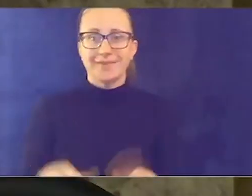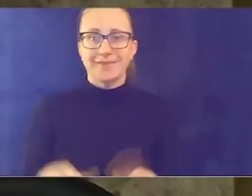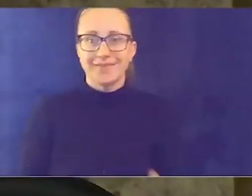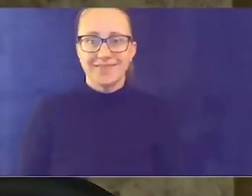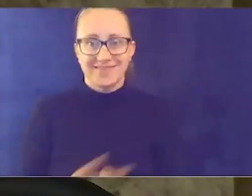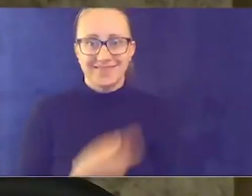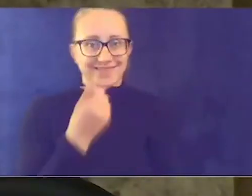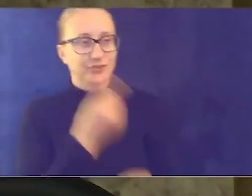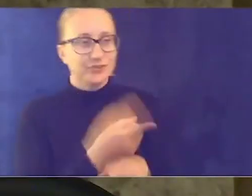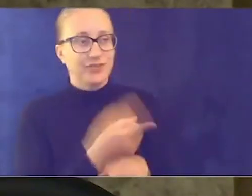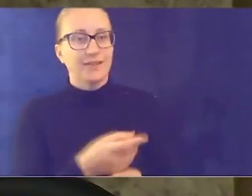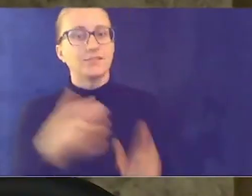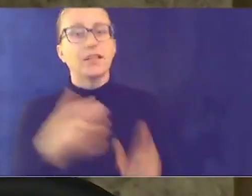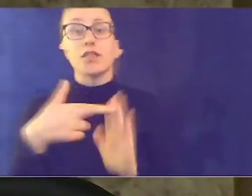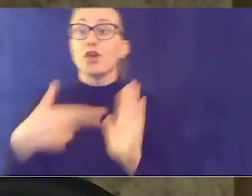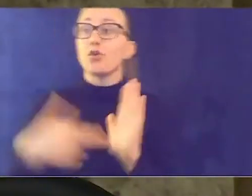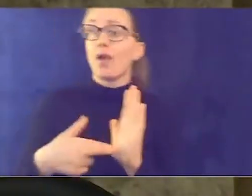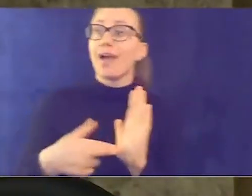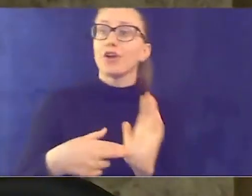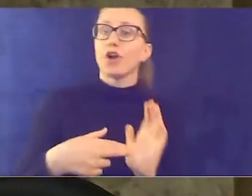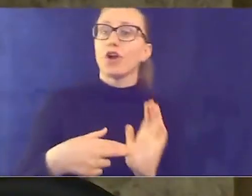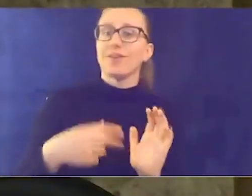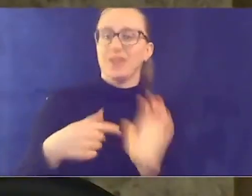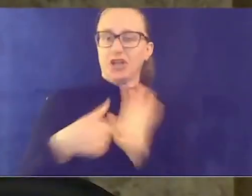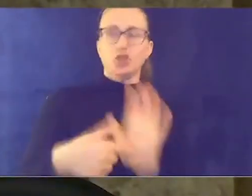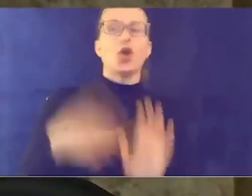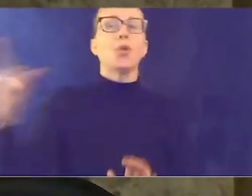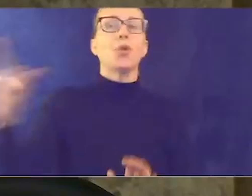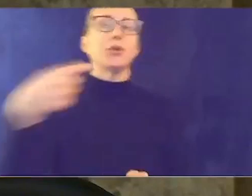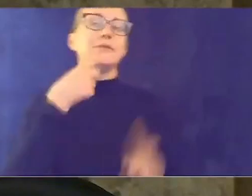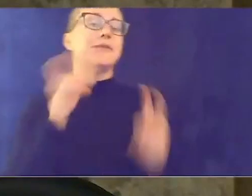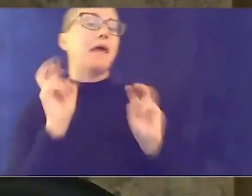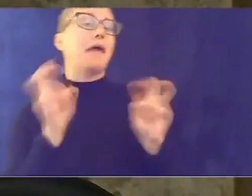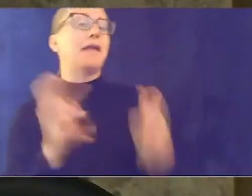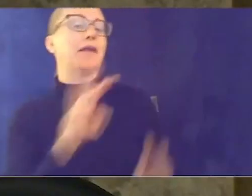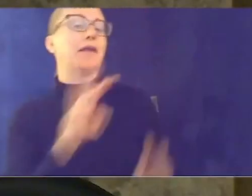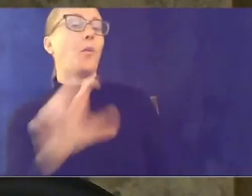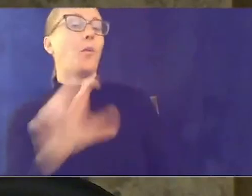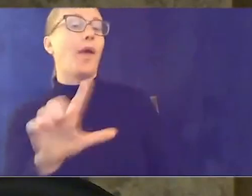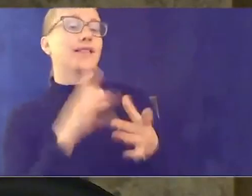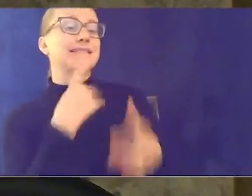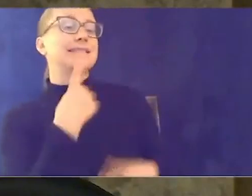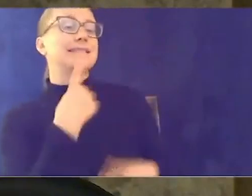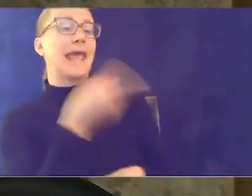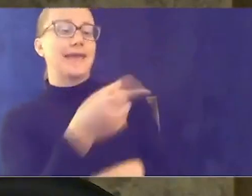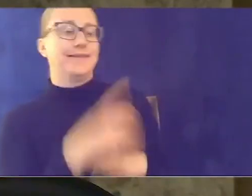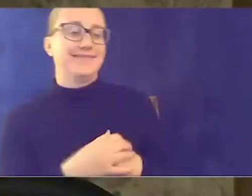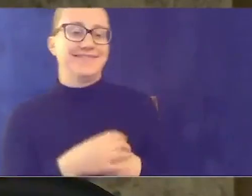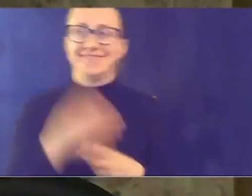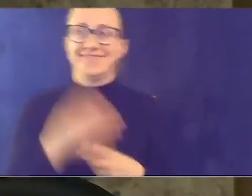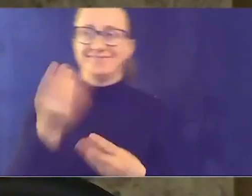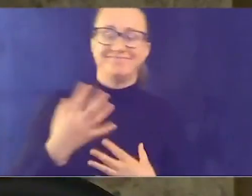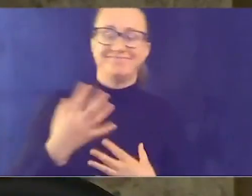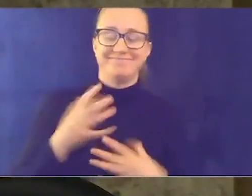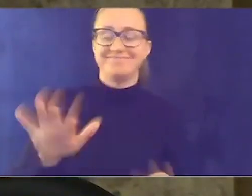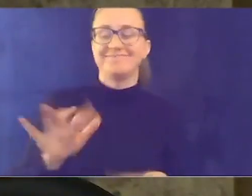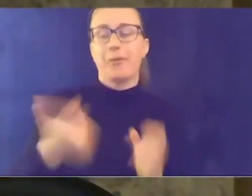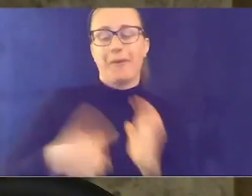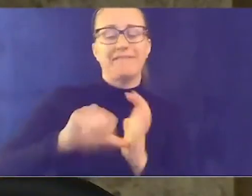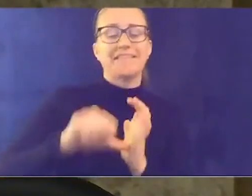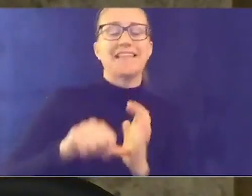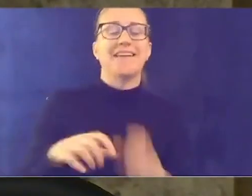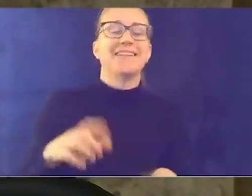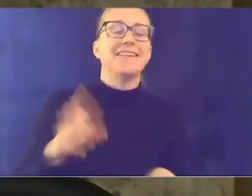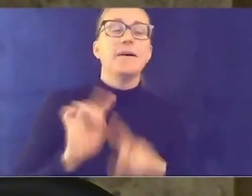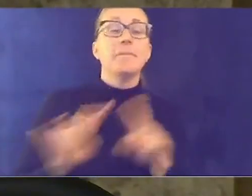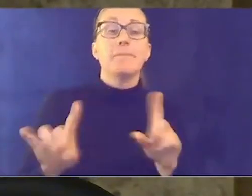show that you said well stated, Mr. King, Senator King. I just want to emphasize that. But this is a very serious problem. I mean,